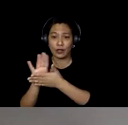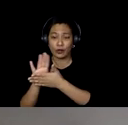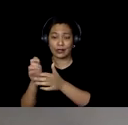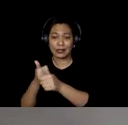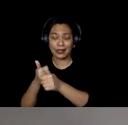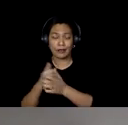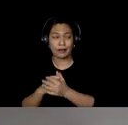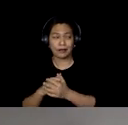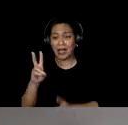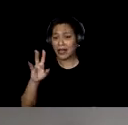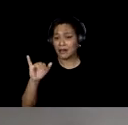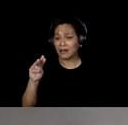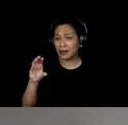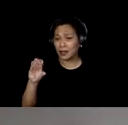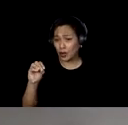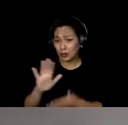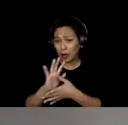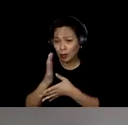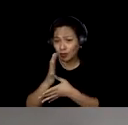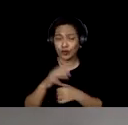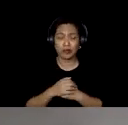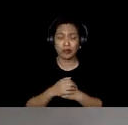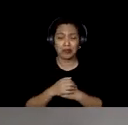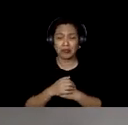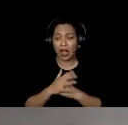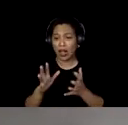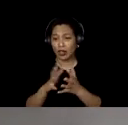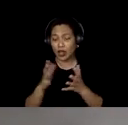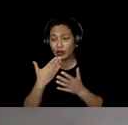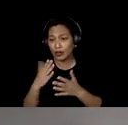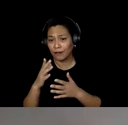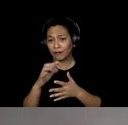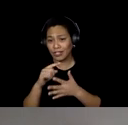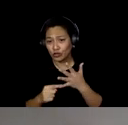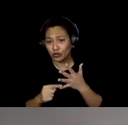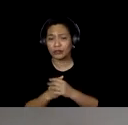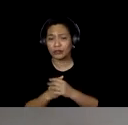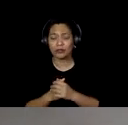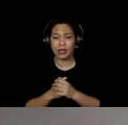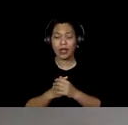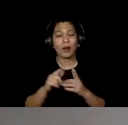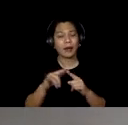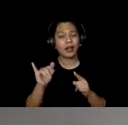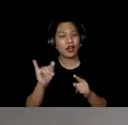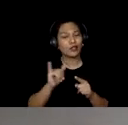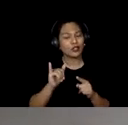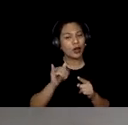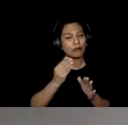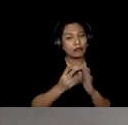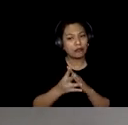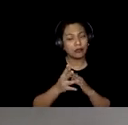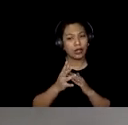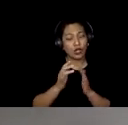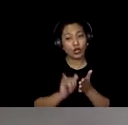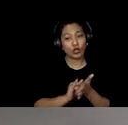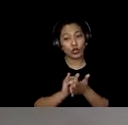Vimeo is really popular with filmmakers, has a lot of great features. I'll just put out there though that YouTube is the